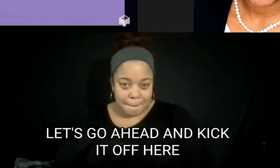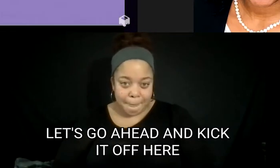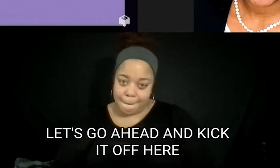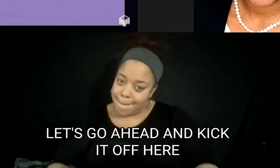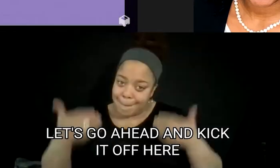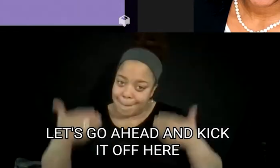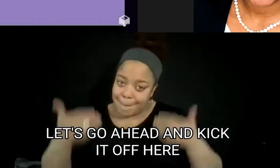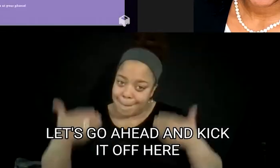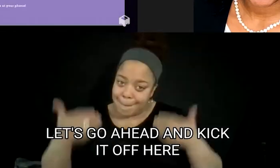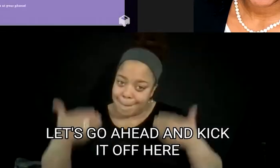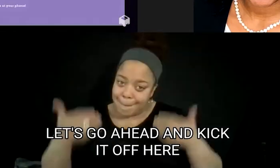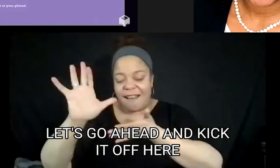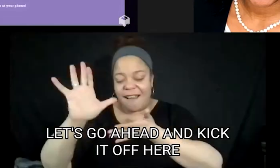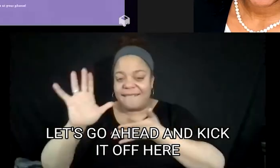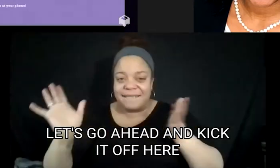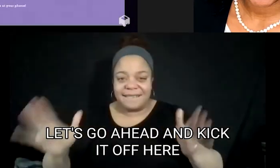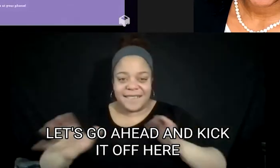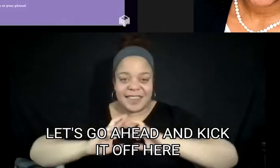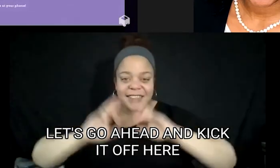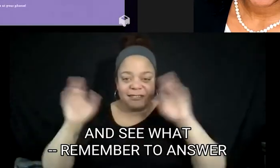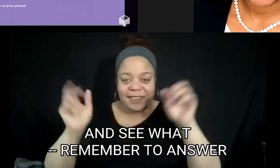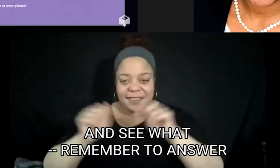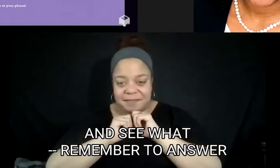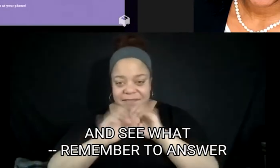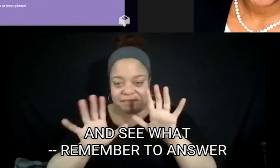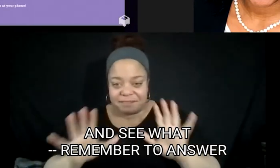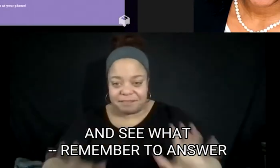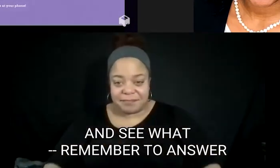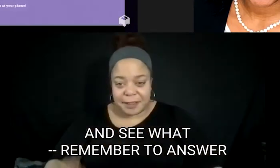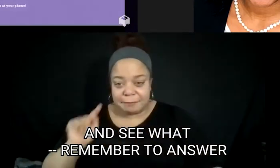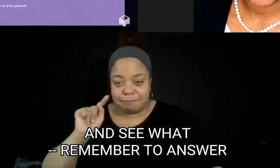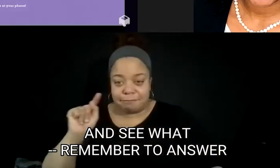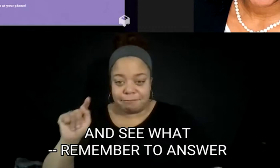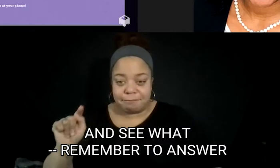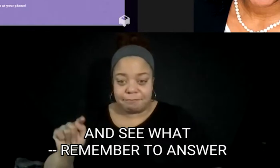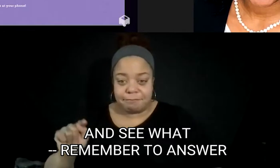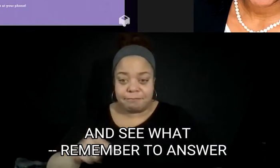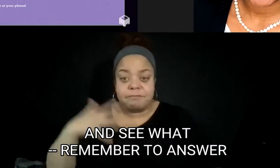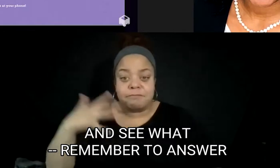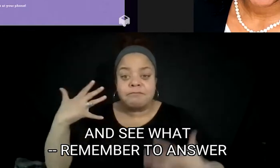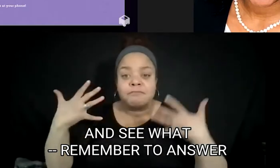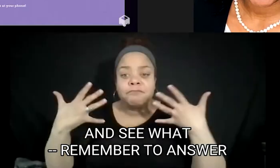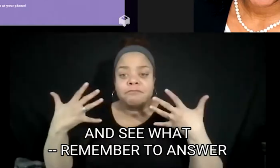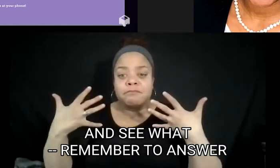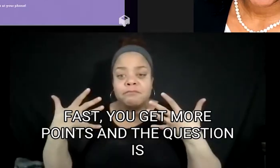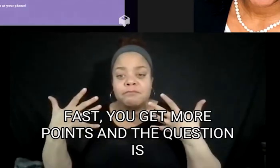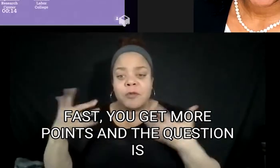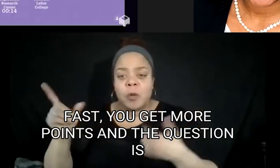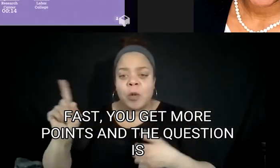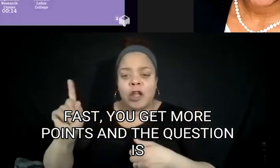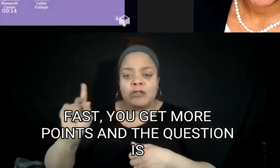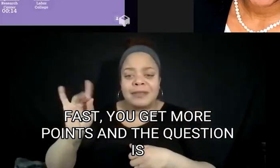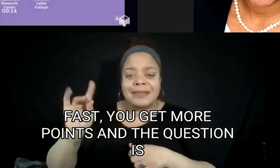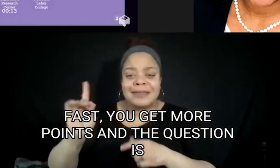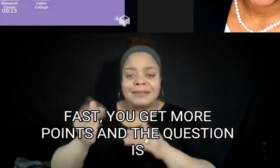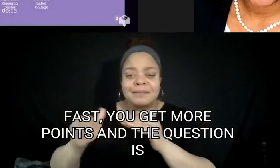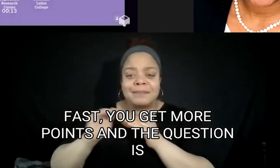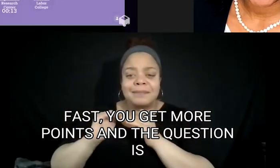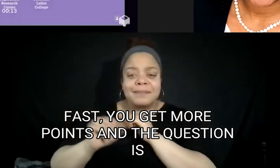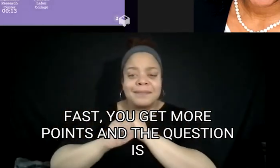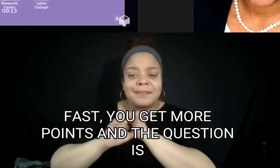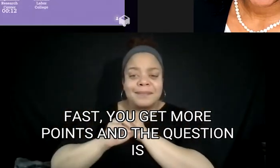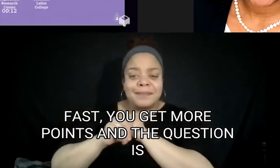Remember to answer fast to get more points. And the question is, where did the media justice convening take place in 2002? I just said